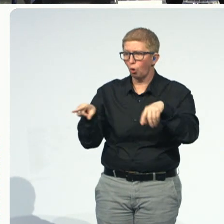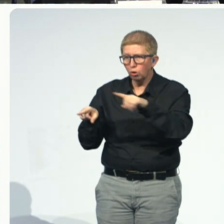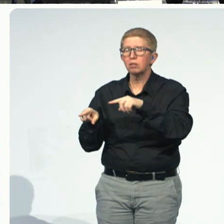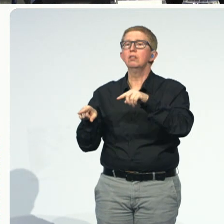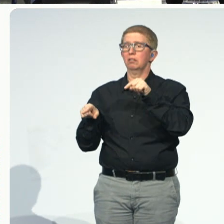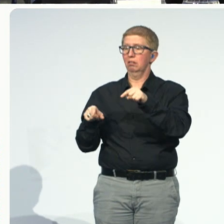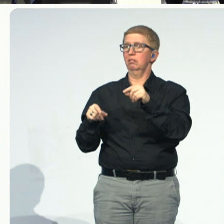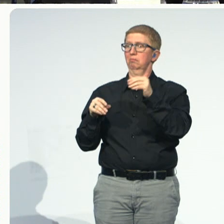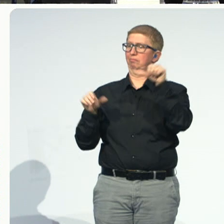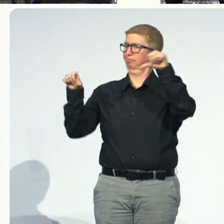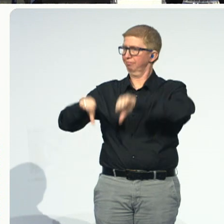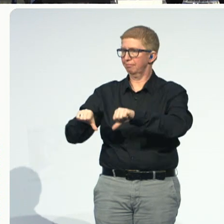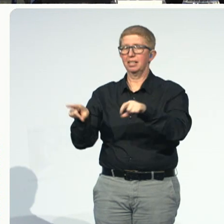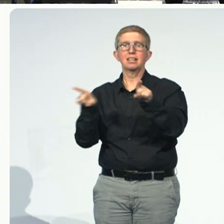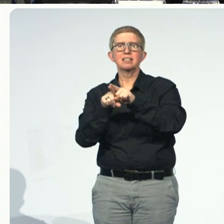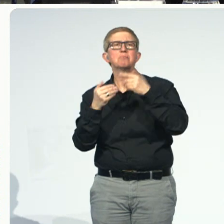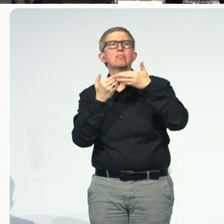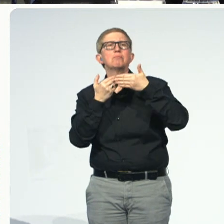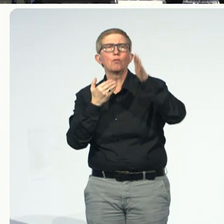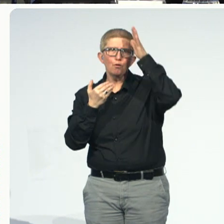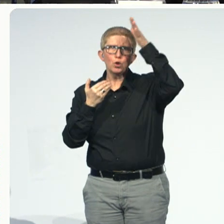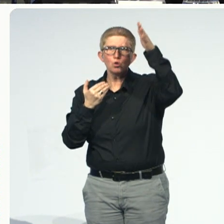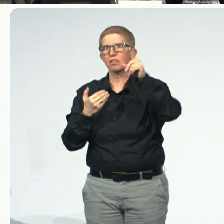actually affects their academic potentials.